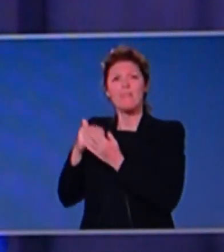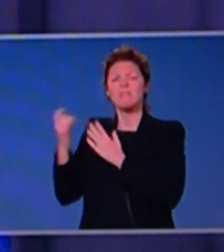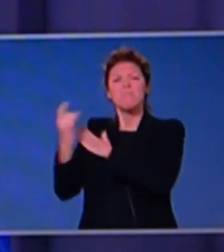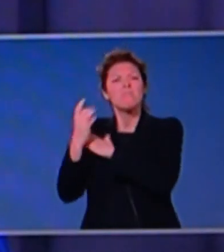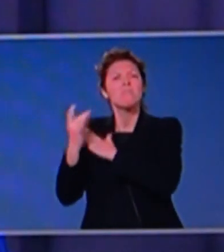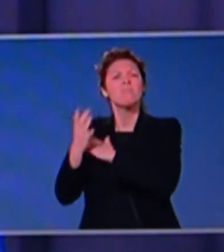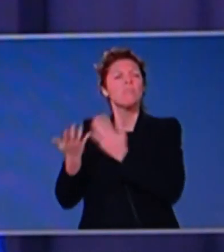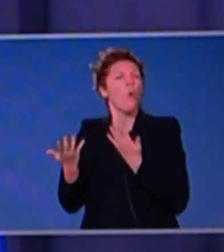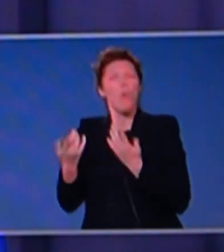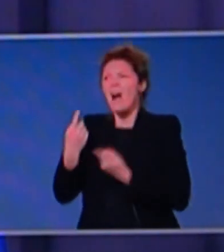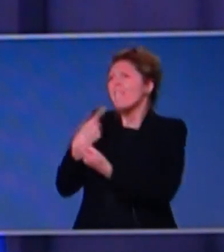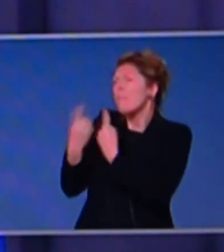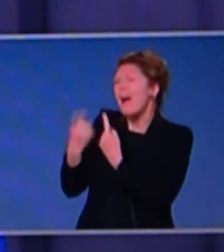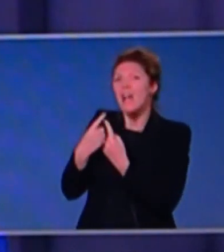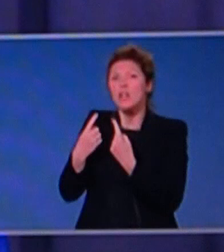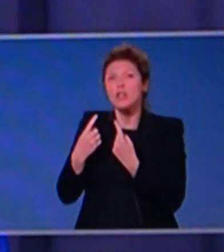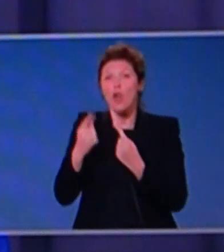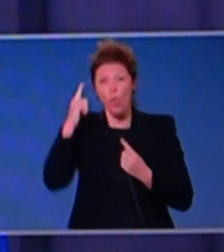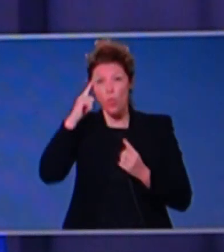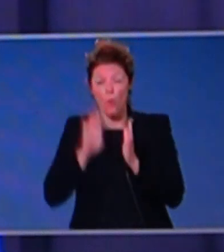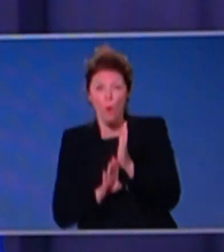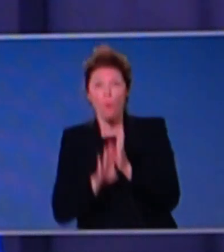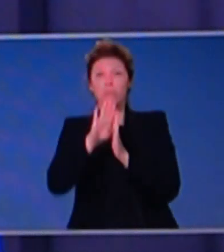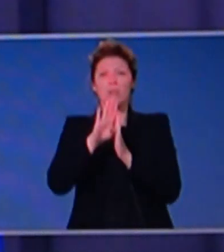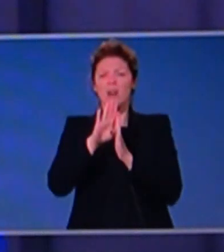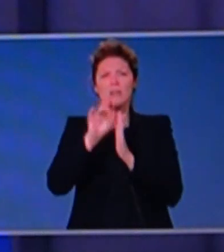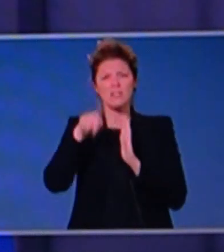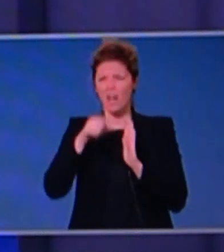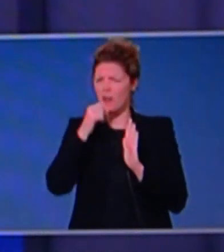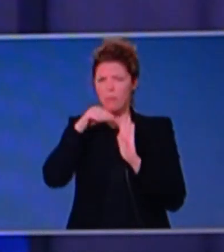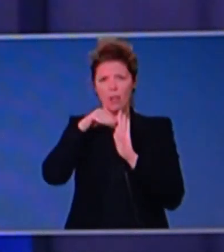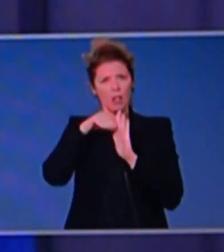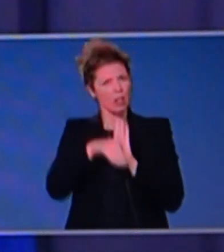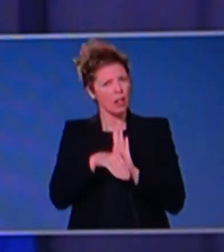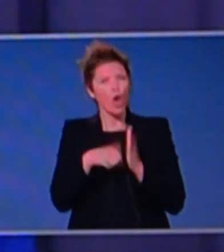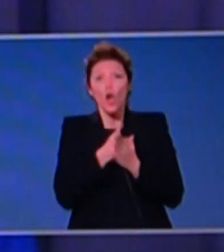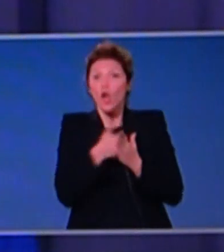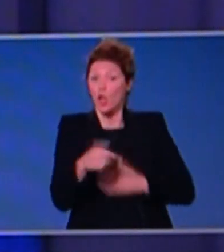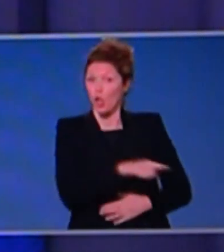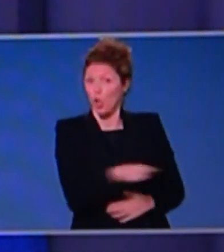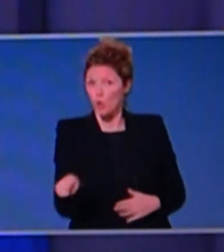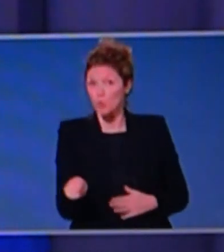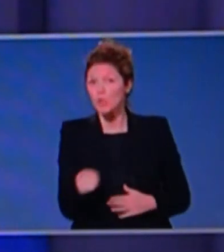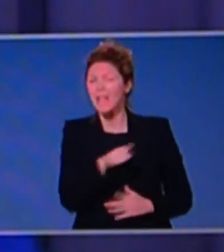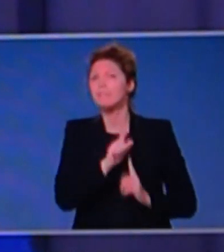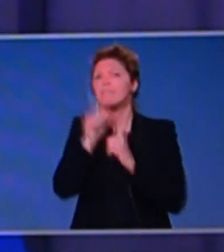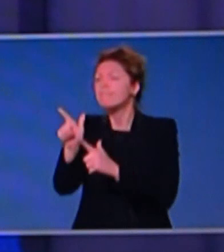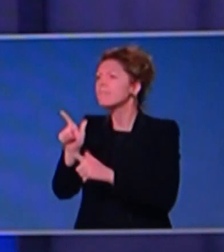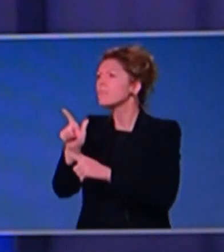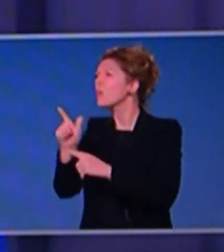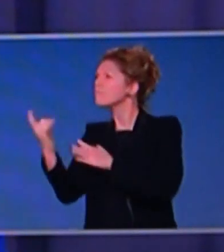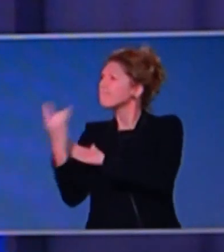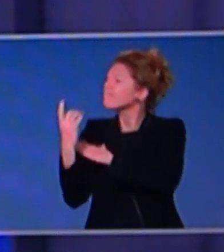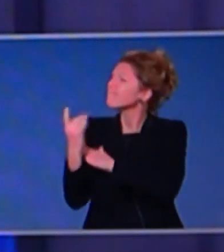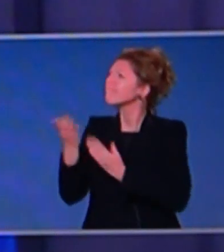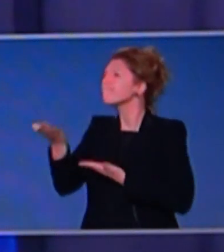we think that is happening is that for those who would normally be using mental health services to support their mental health and well-being or